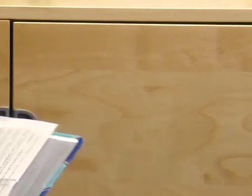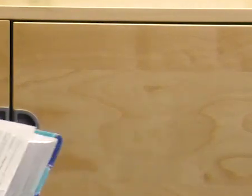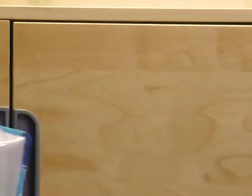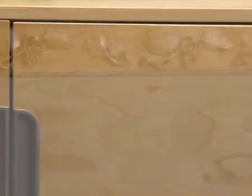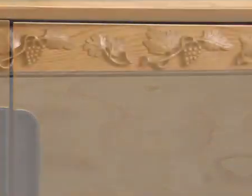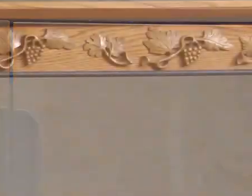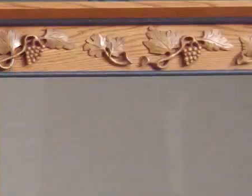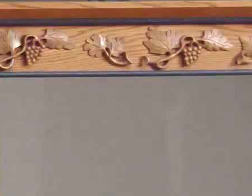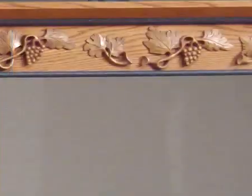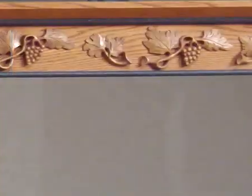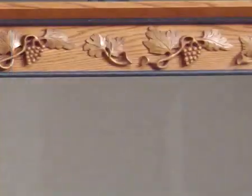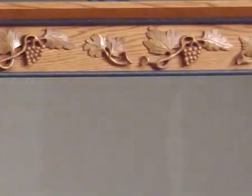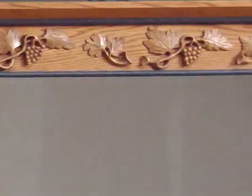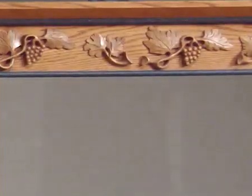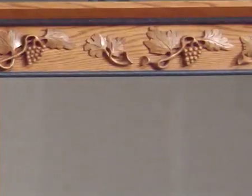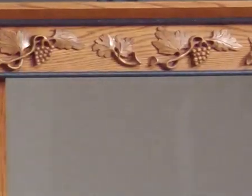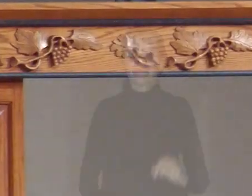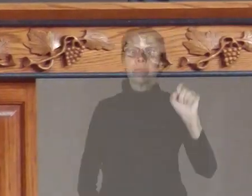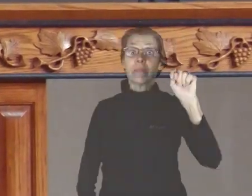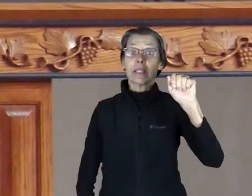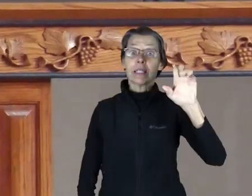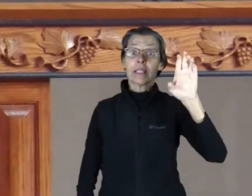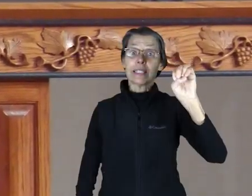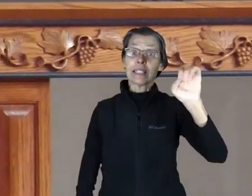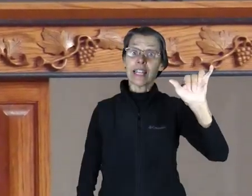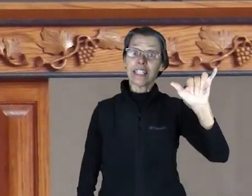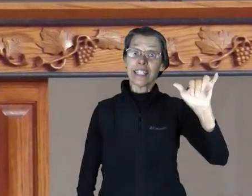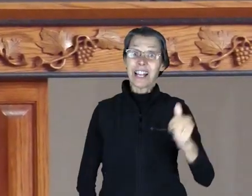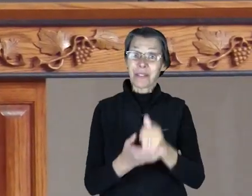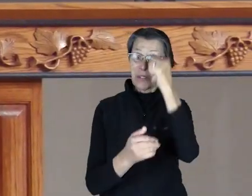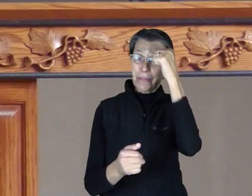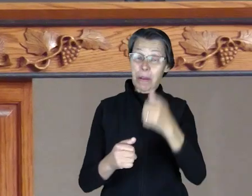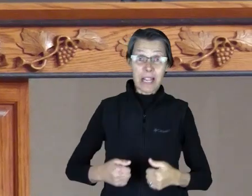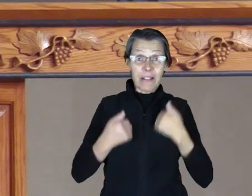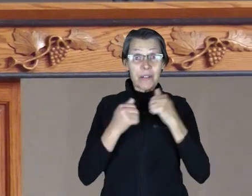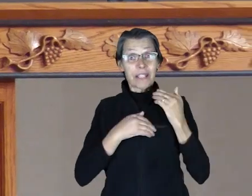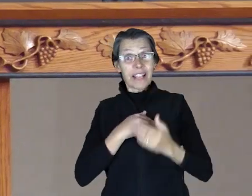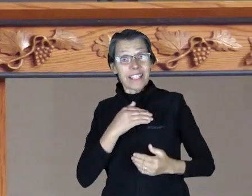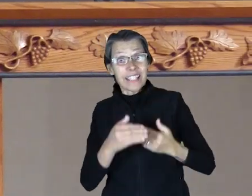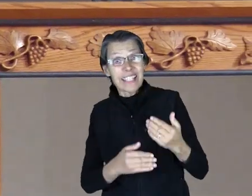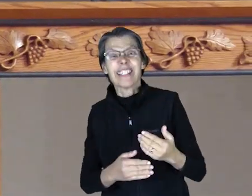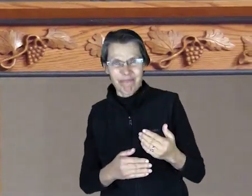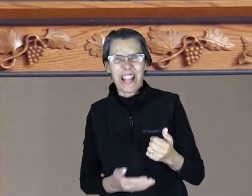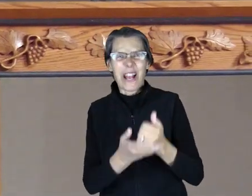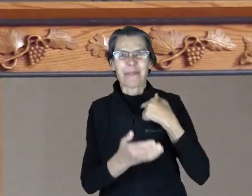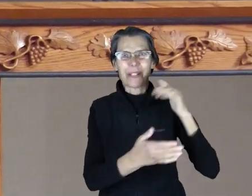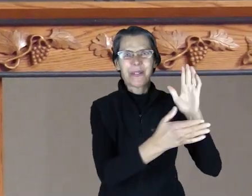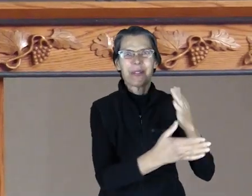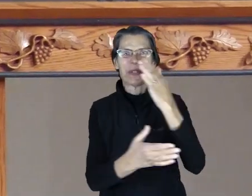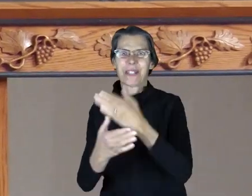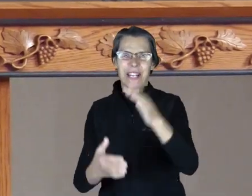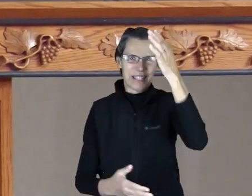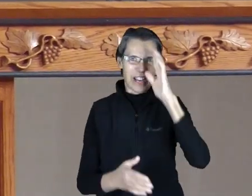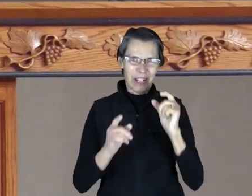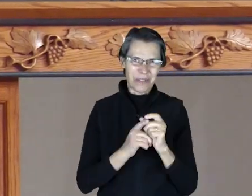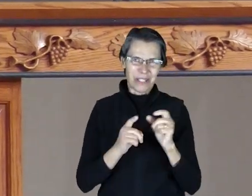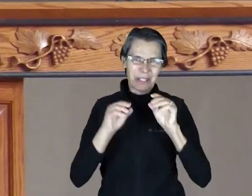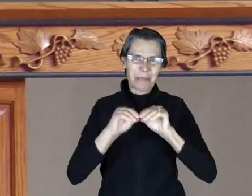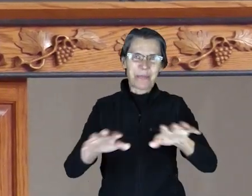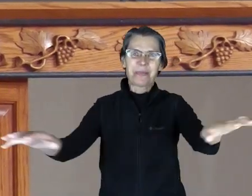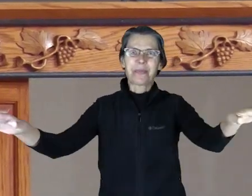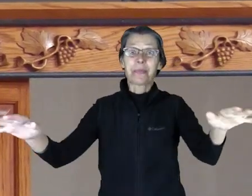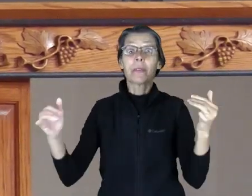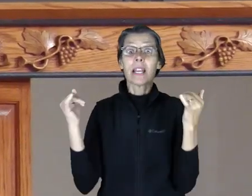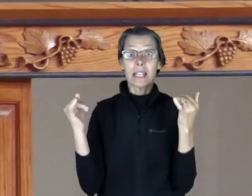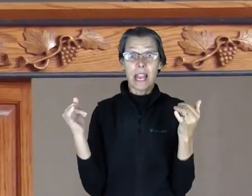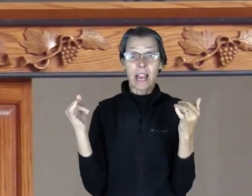week. Stacy reminds us how it is that living with kindness is part of how it is that we share the Word of God with those